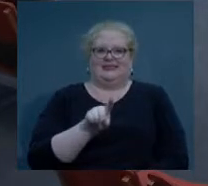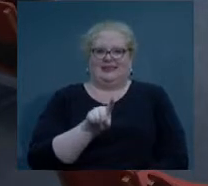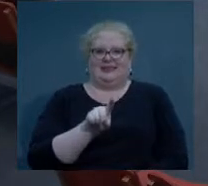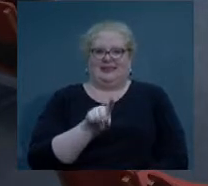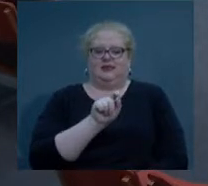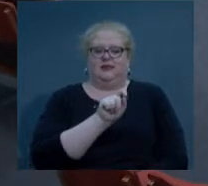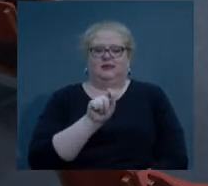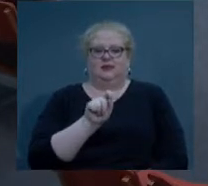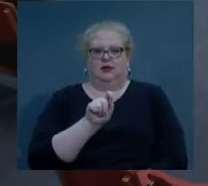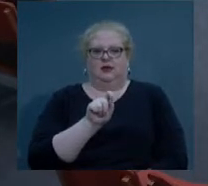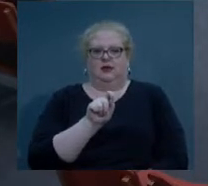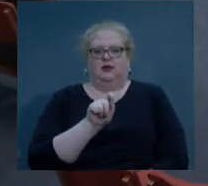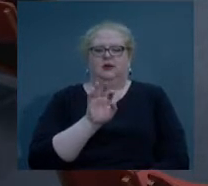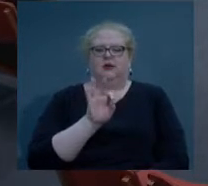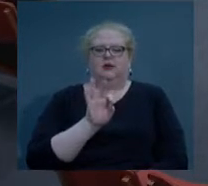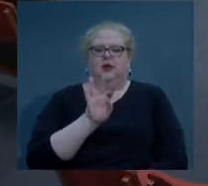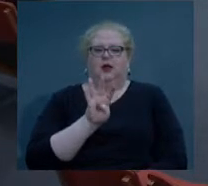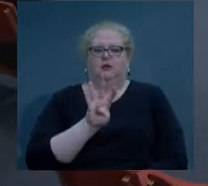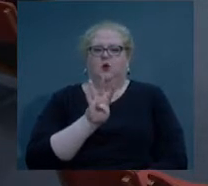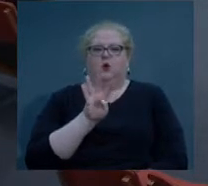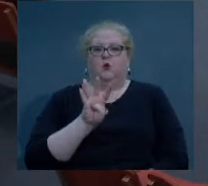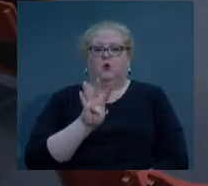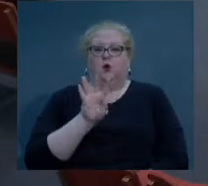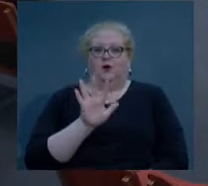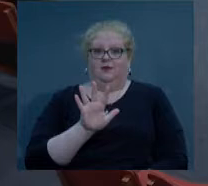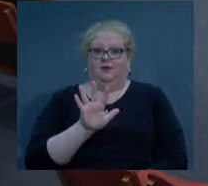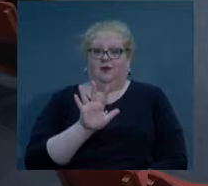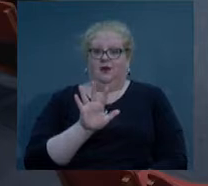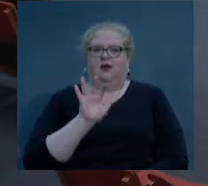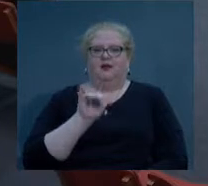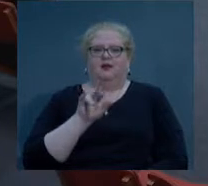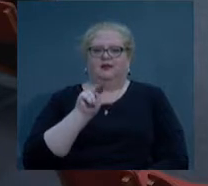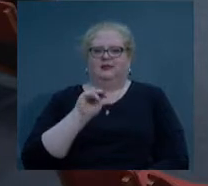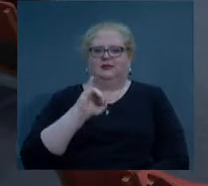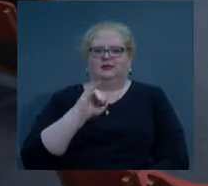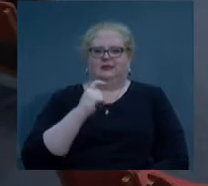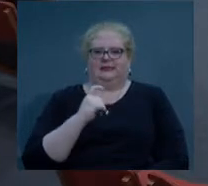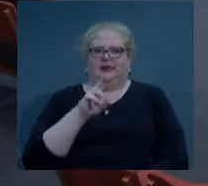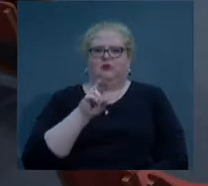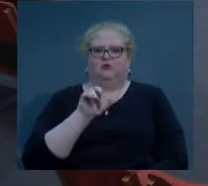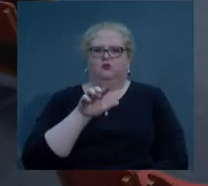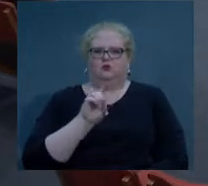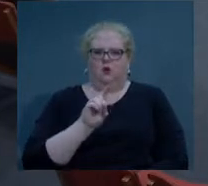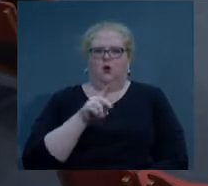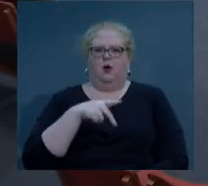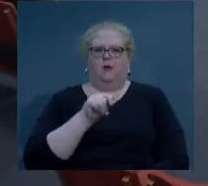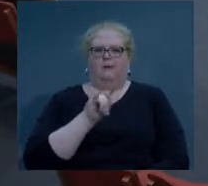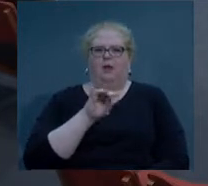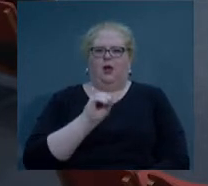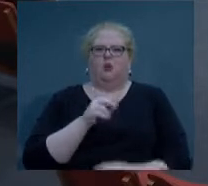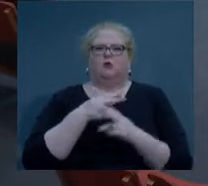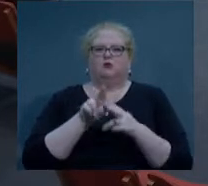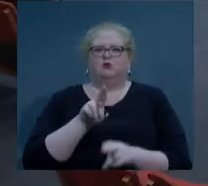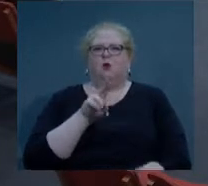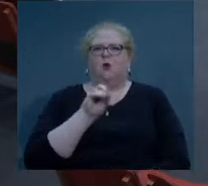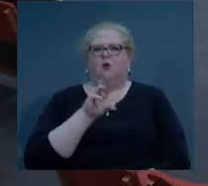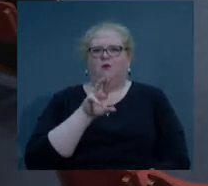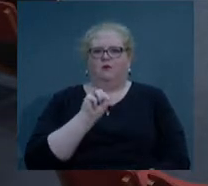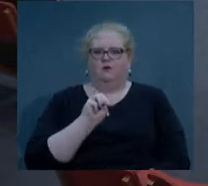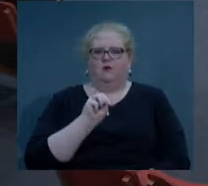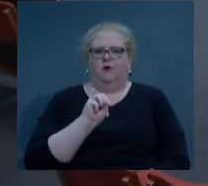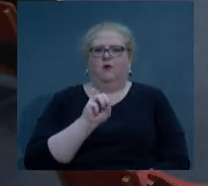Z-9445, the Nix Road Patio Villa short form PRD at